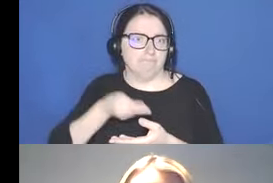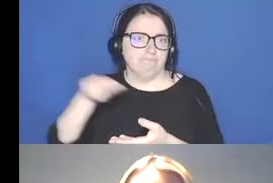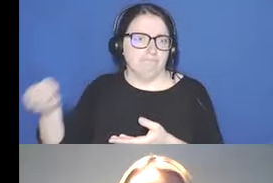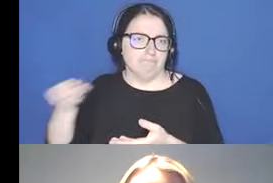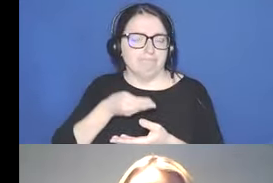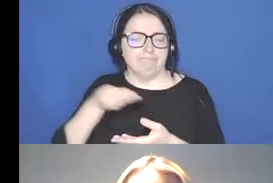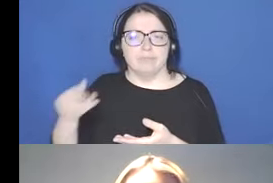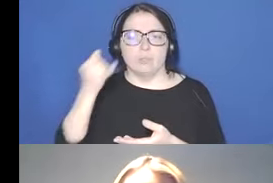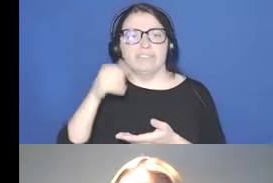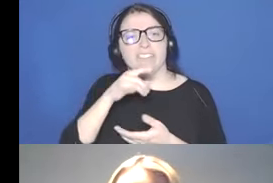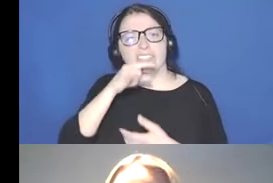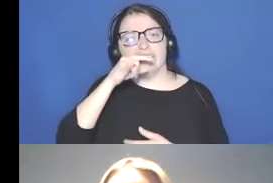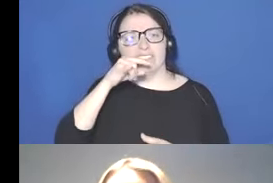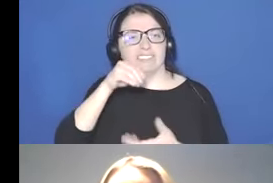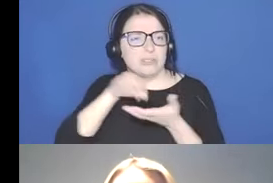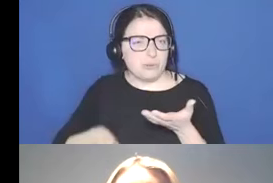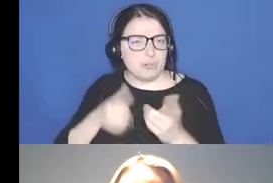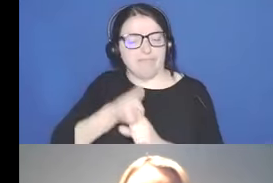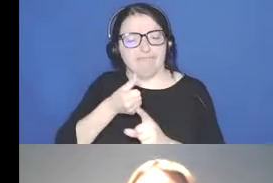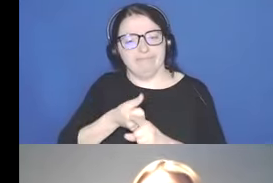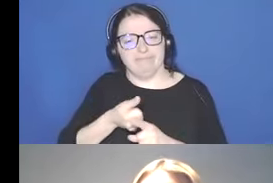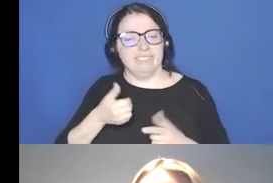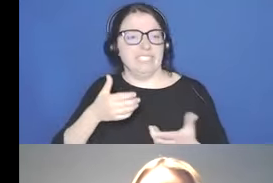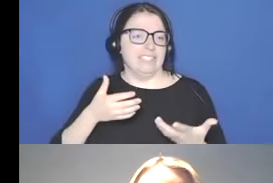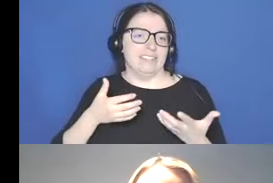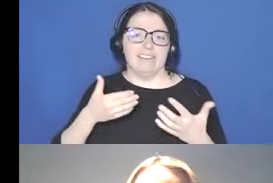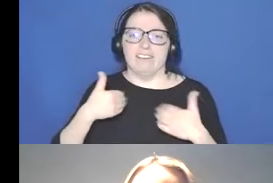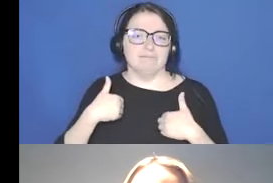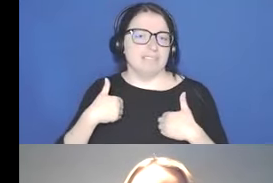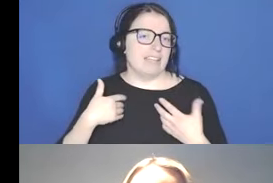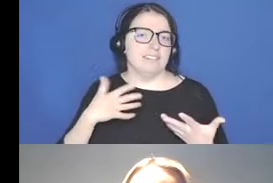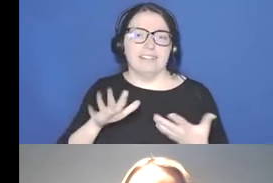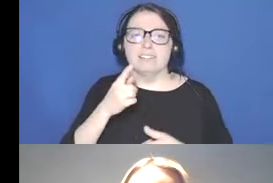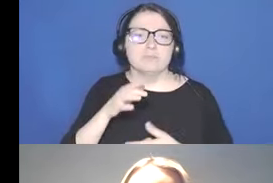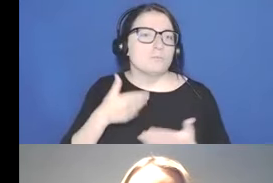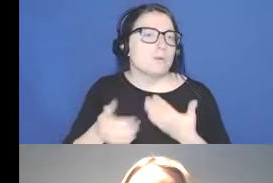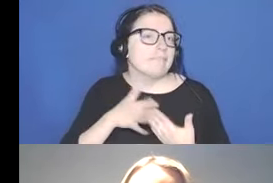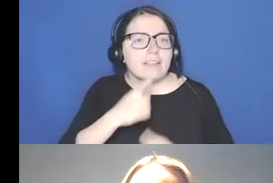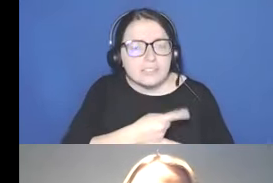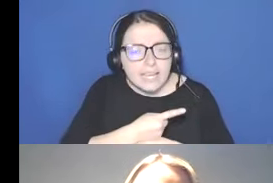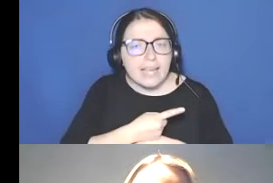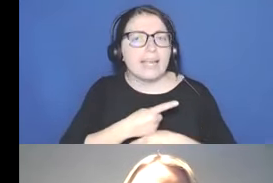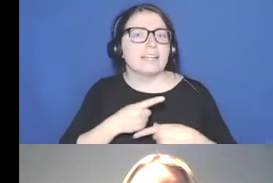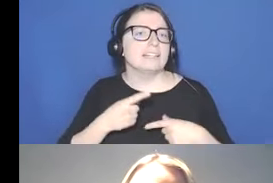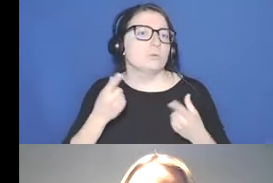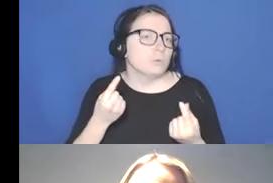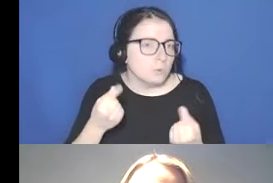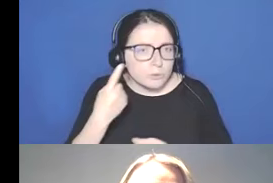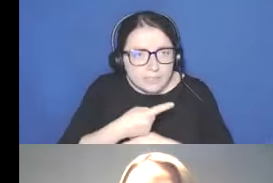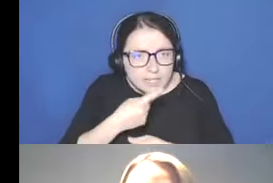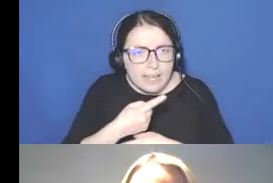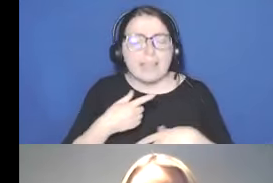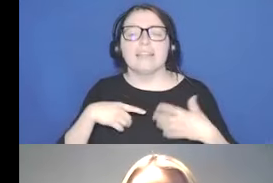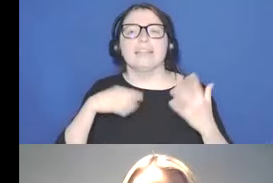kind of like, here's how my day was, here's some things I did today. But, I always encourage parents, if that's